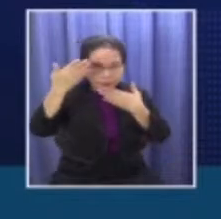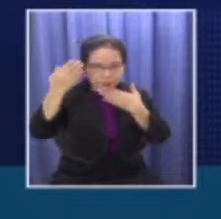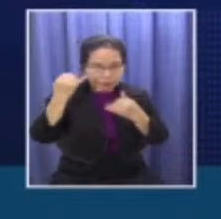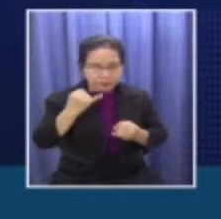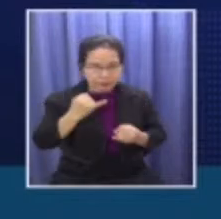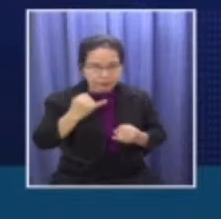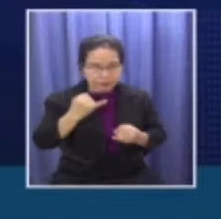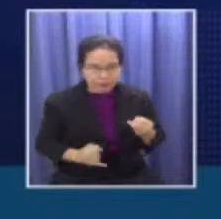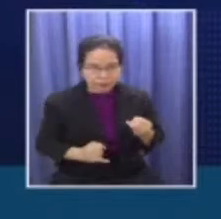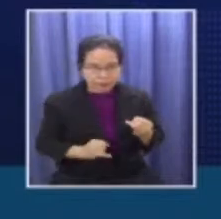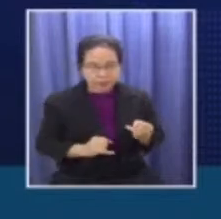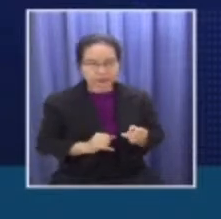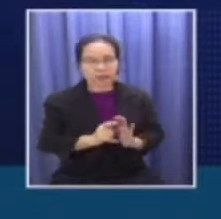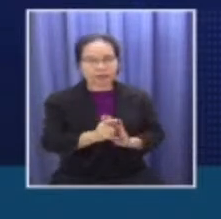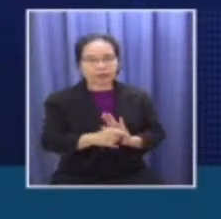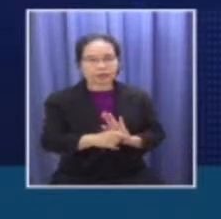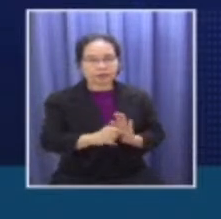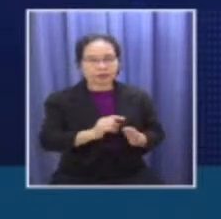fa